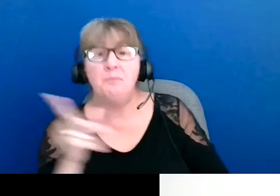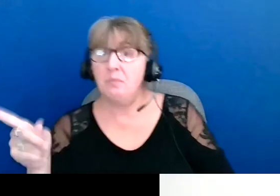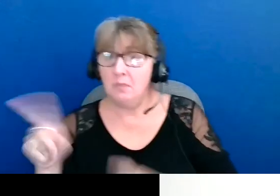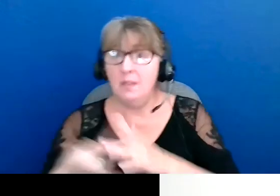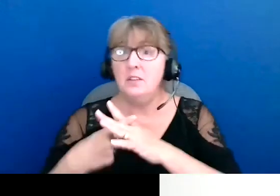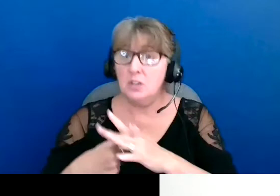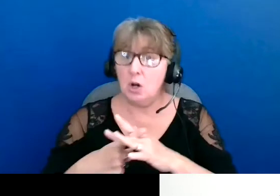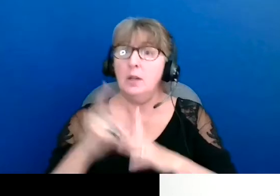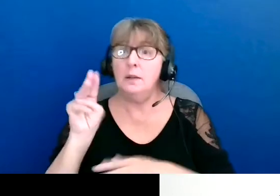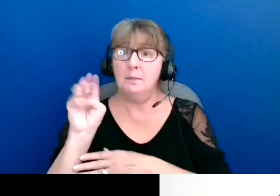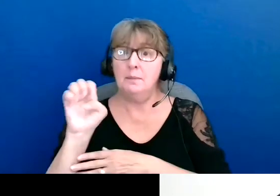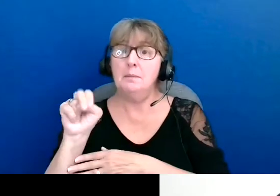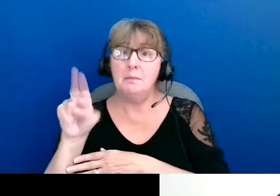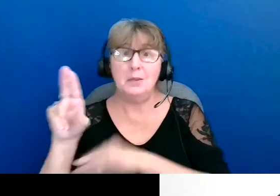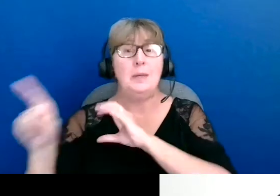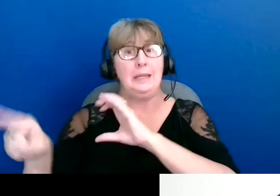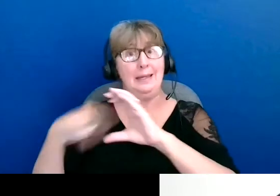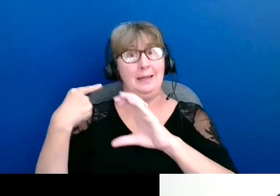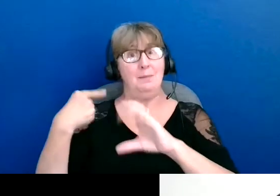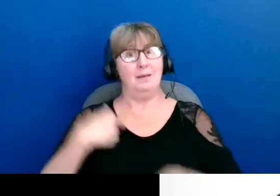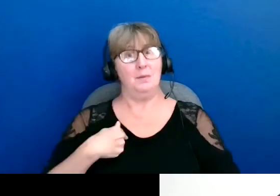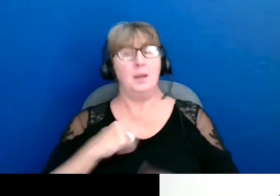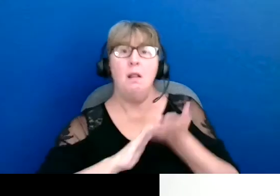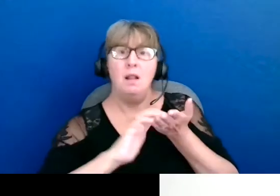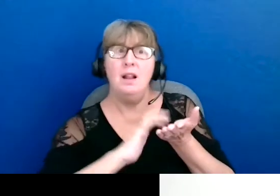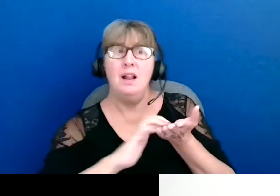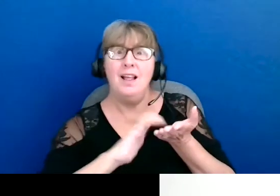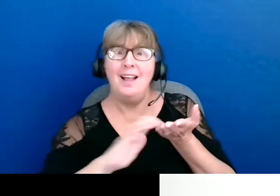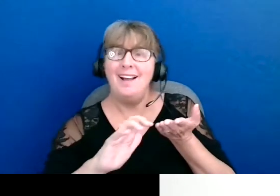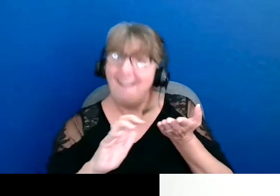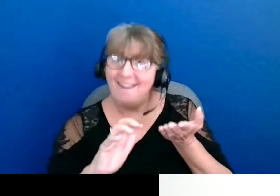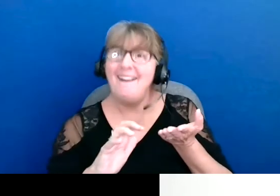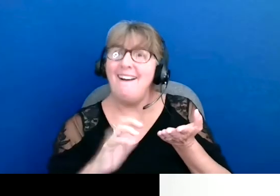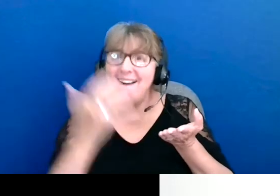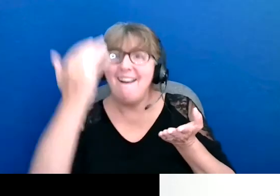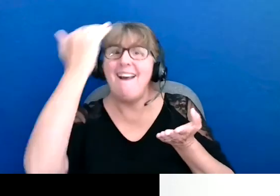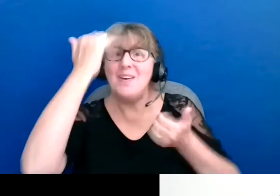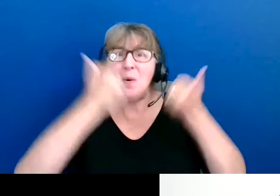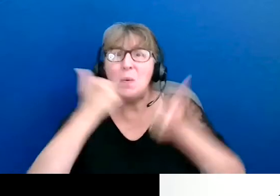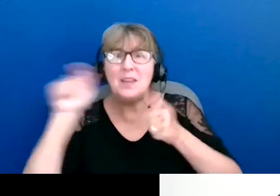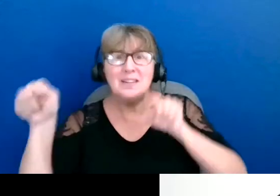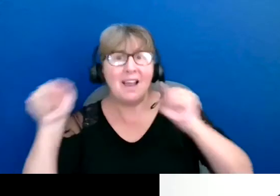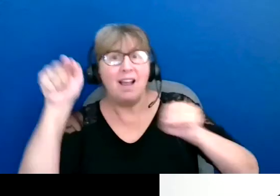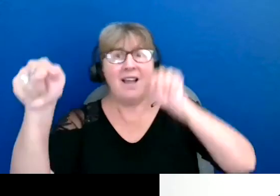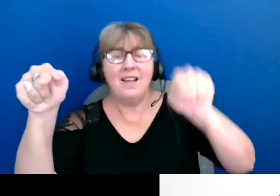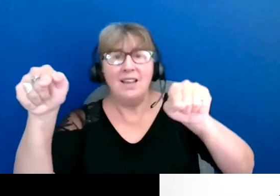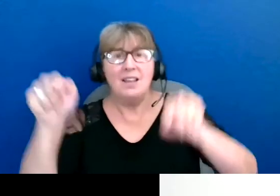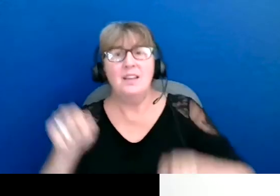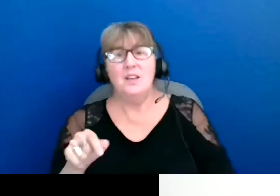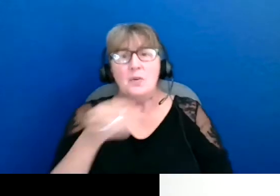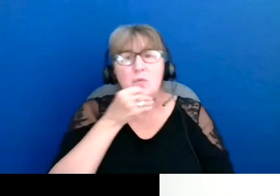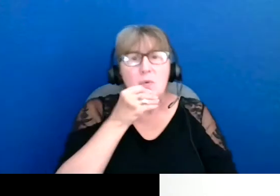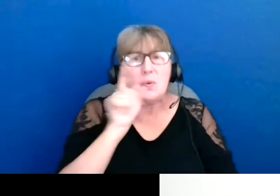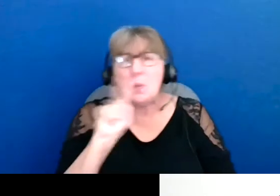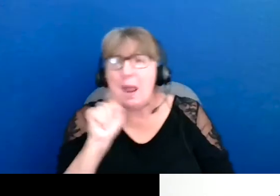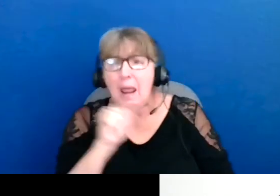emailing me the menus. I could read the emails, then know which station was serving vegetarian food and